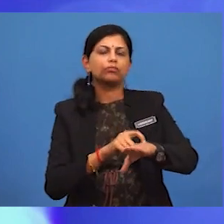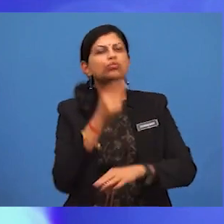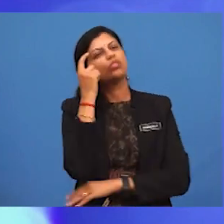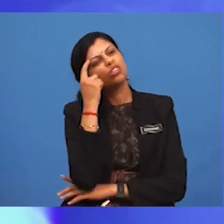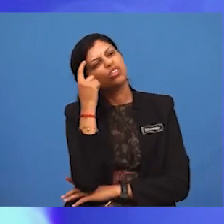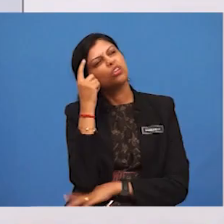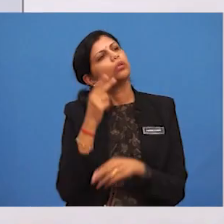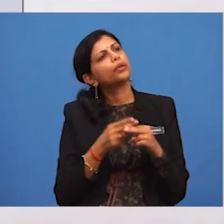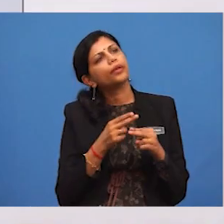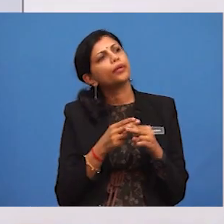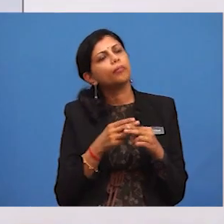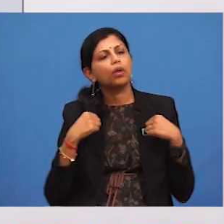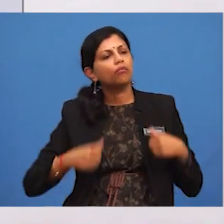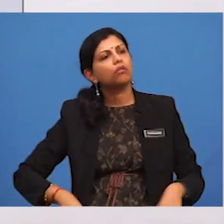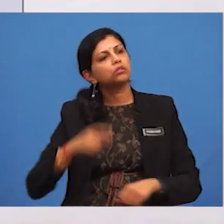your sister.